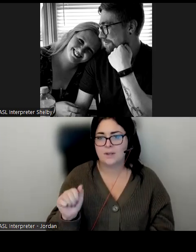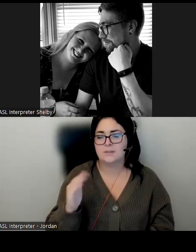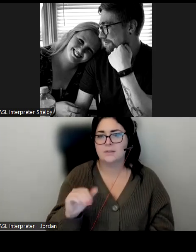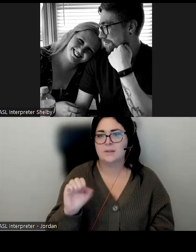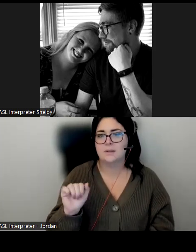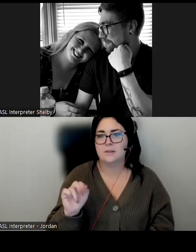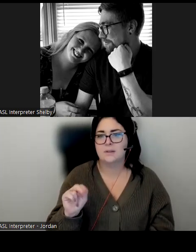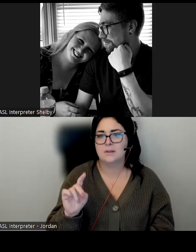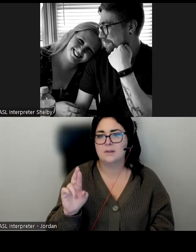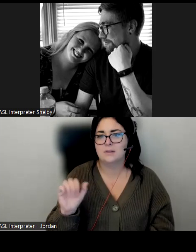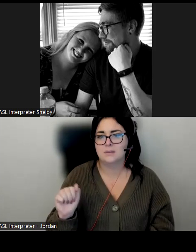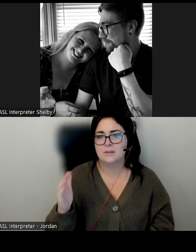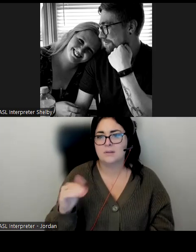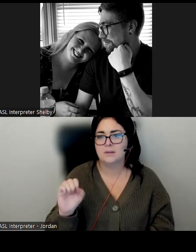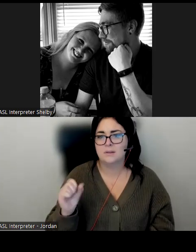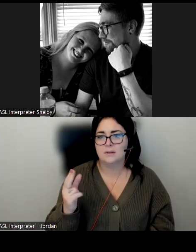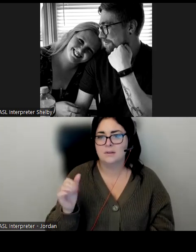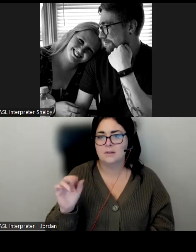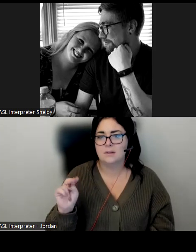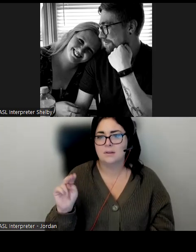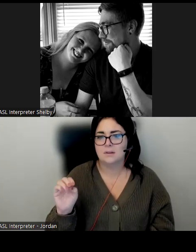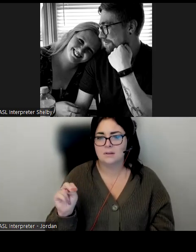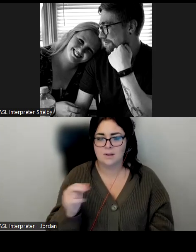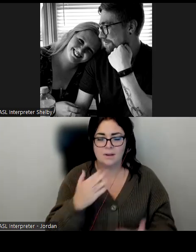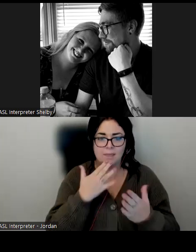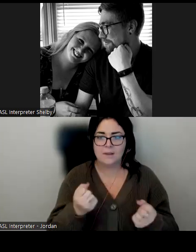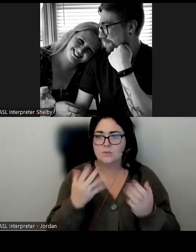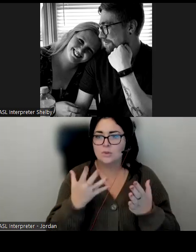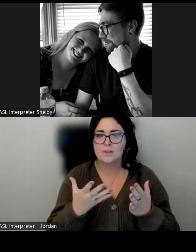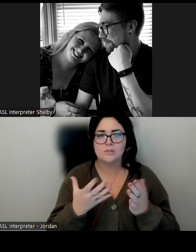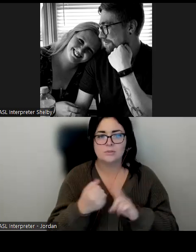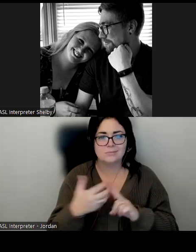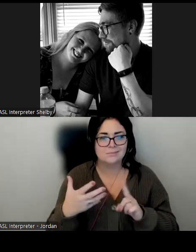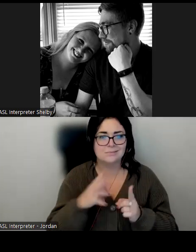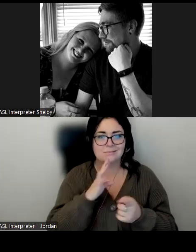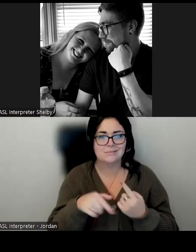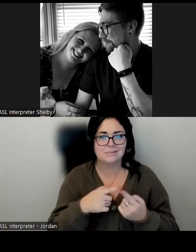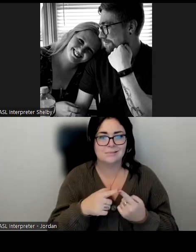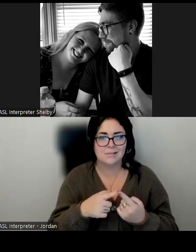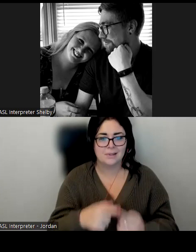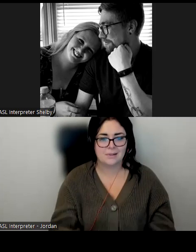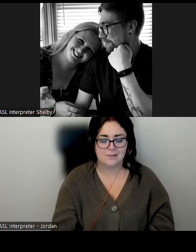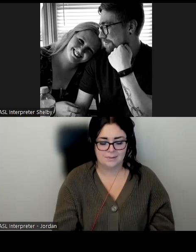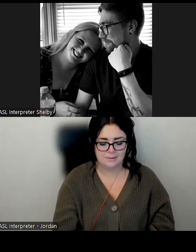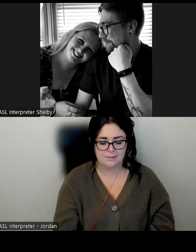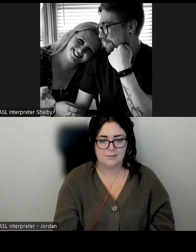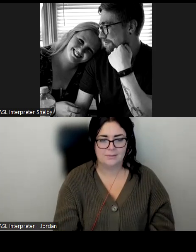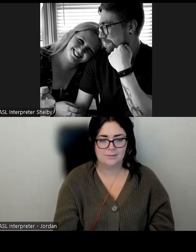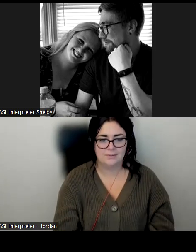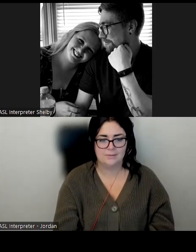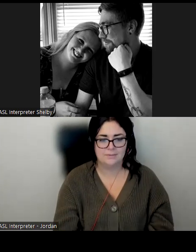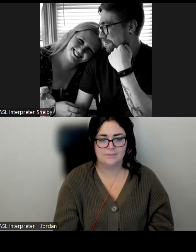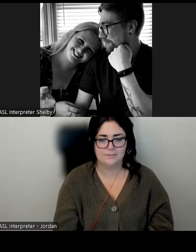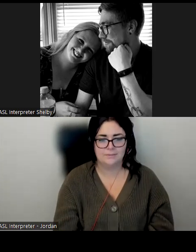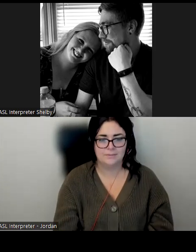Shannon for taking the time today to talk about grief and bereavement. I